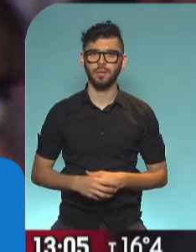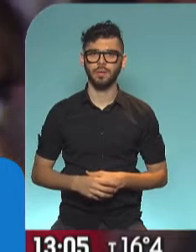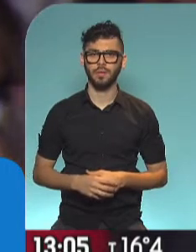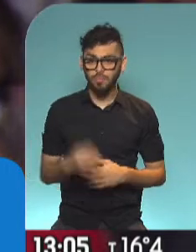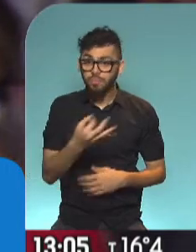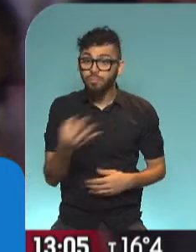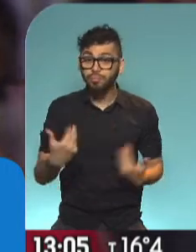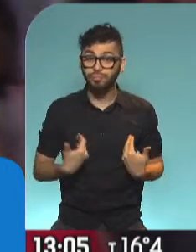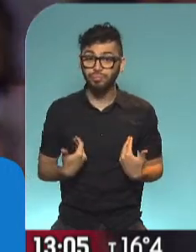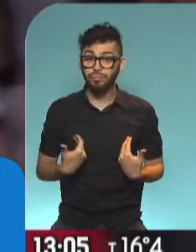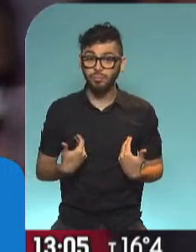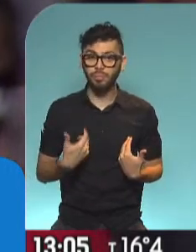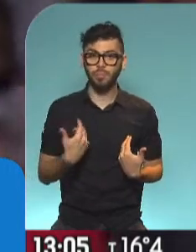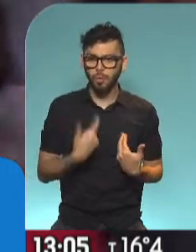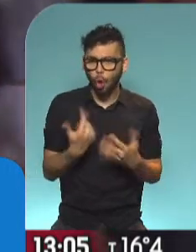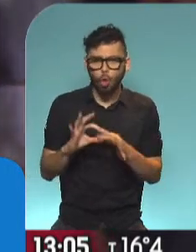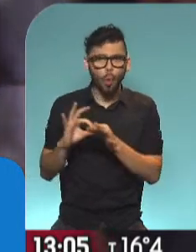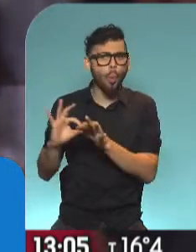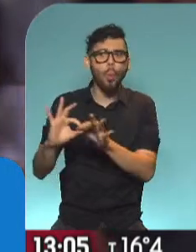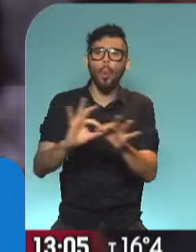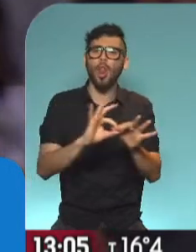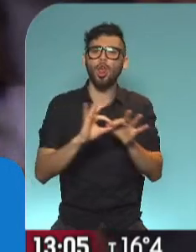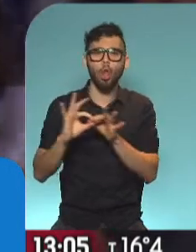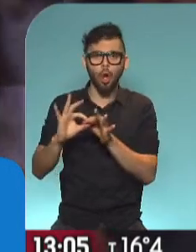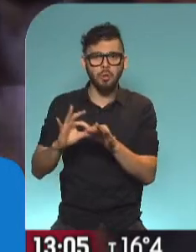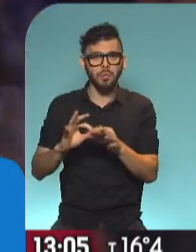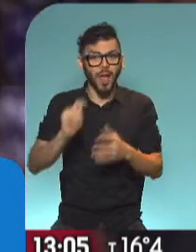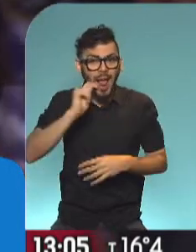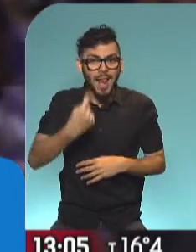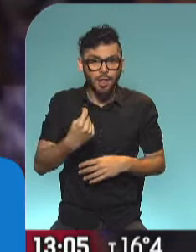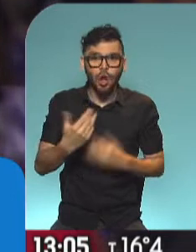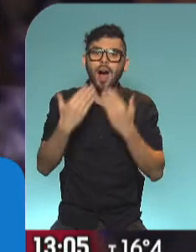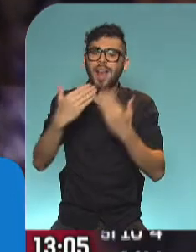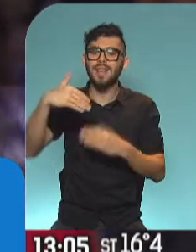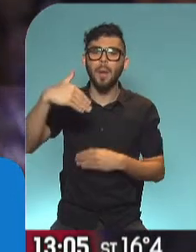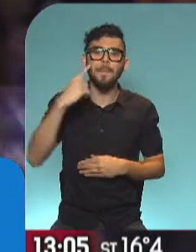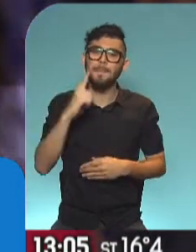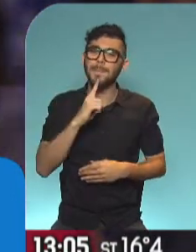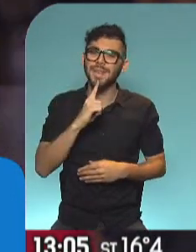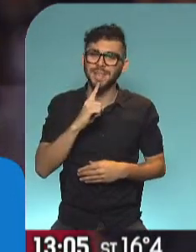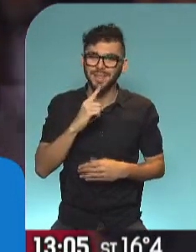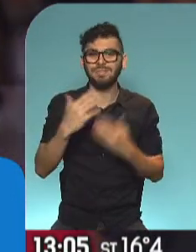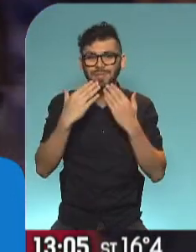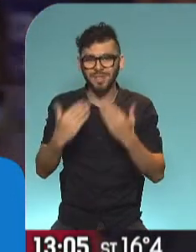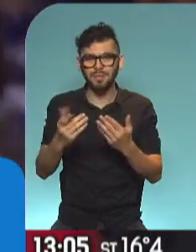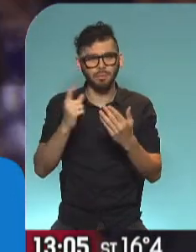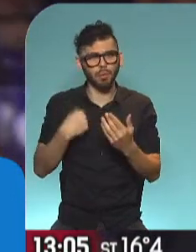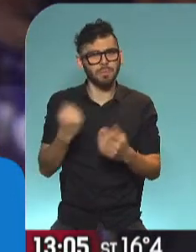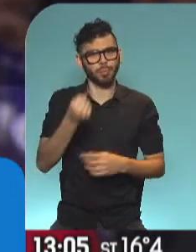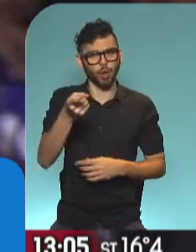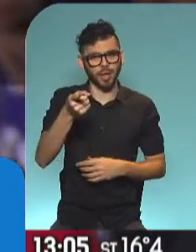Right? No, we're unified. It's a beautiful thing to say. Thank you, Mitt. Thank you. Appreciate it. Even Mitt's on